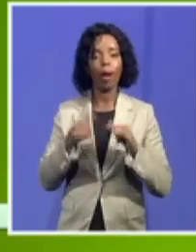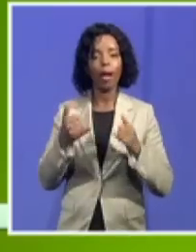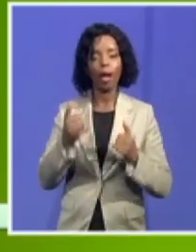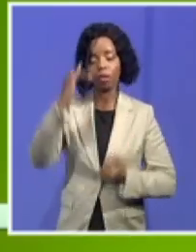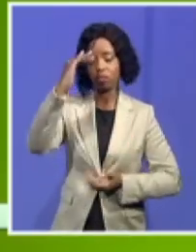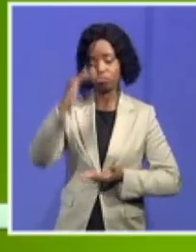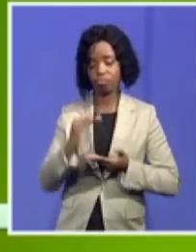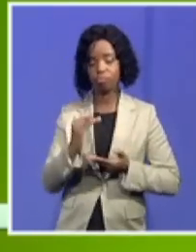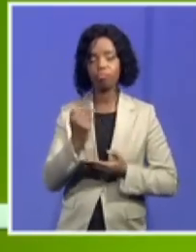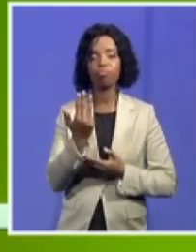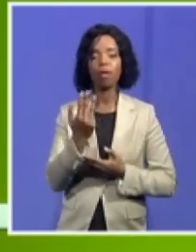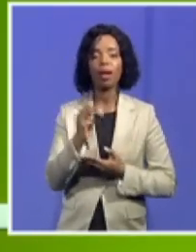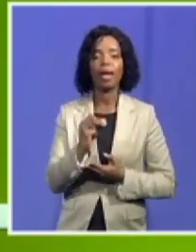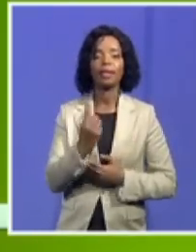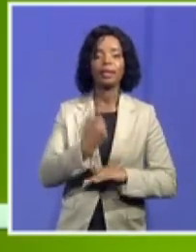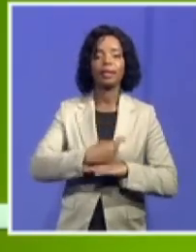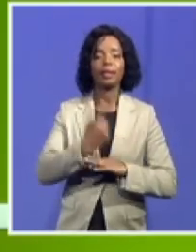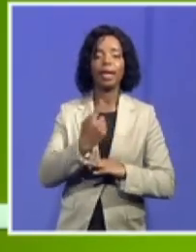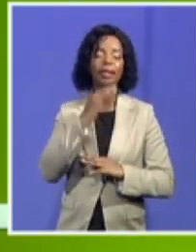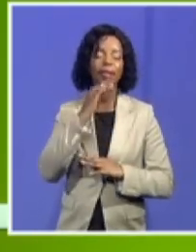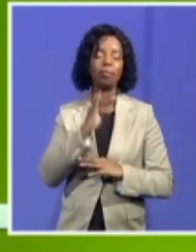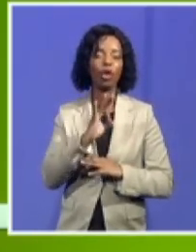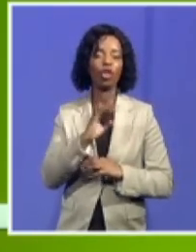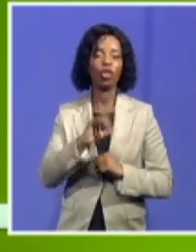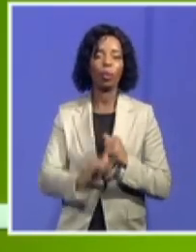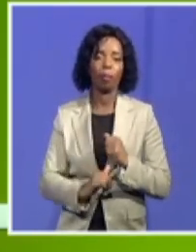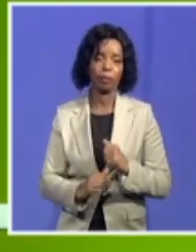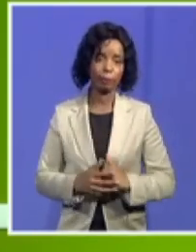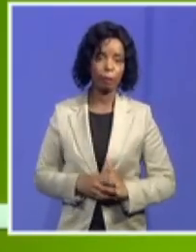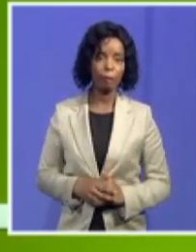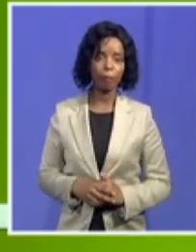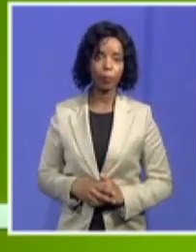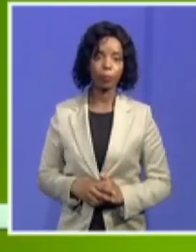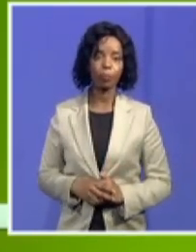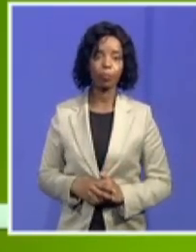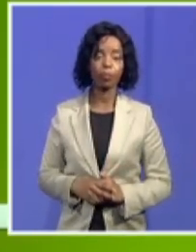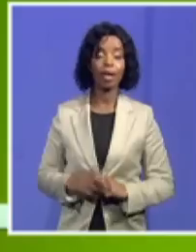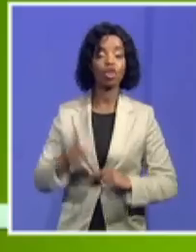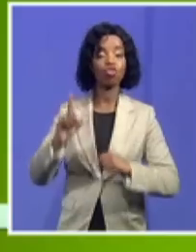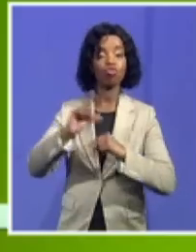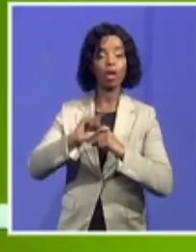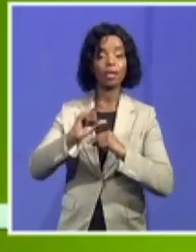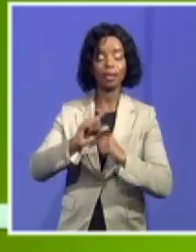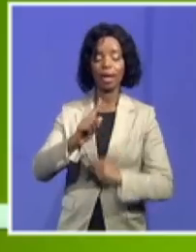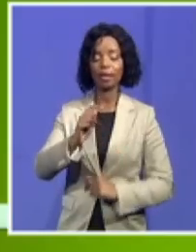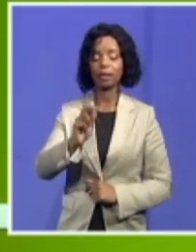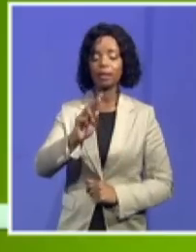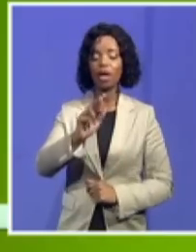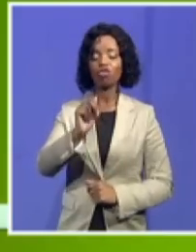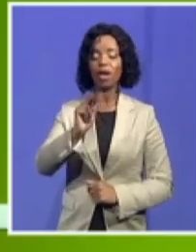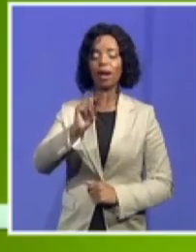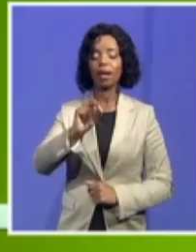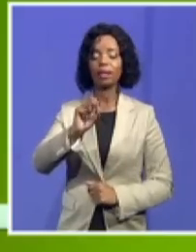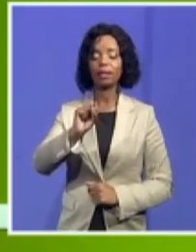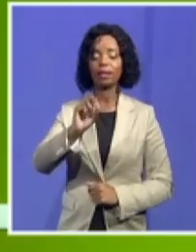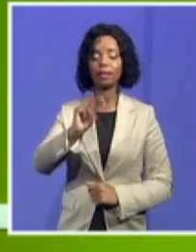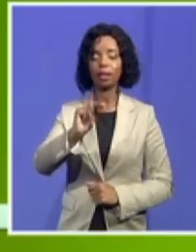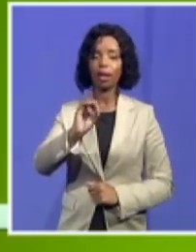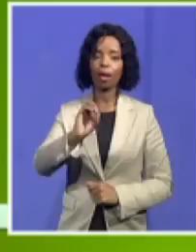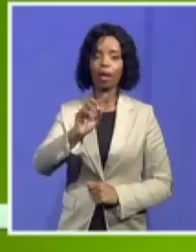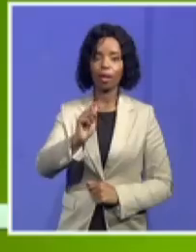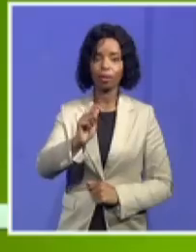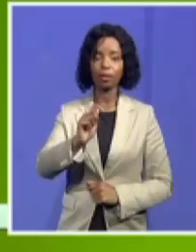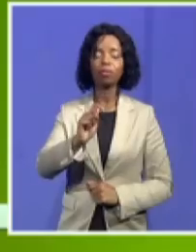On Transnet, our rail operator, the publication of the white paper on national rail policy